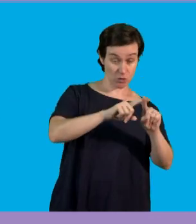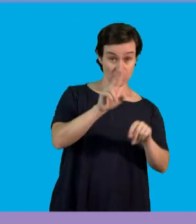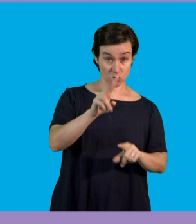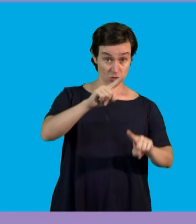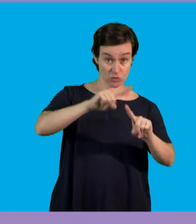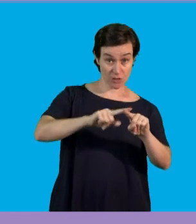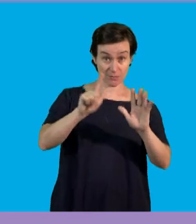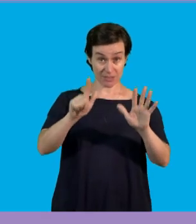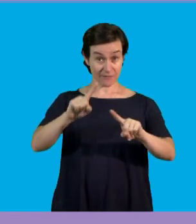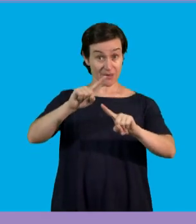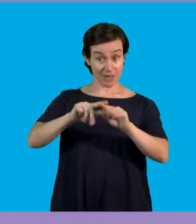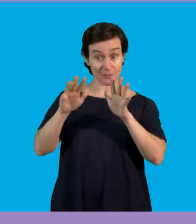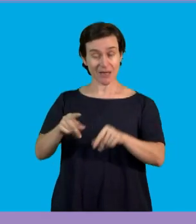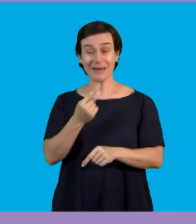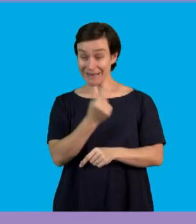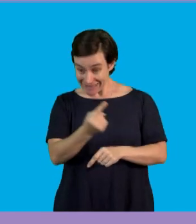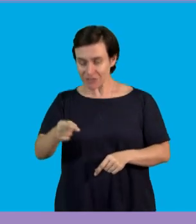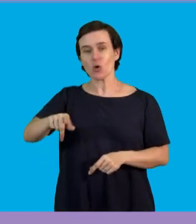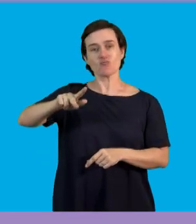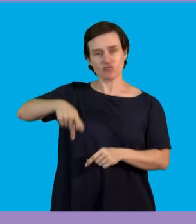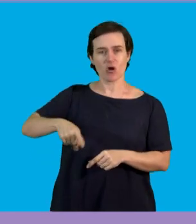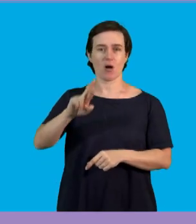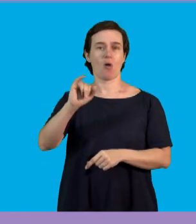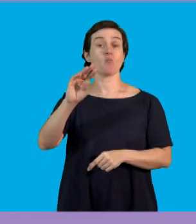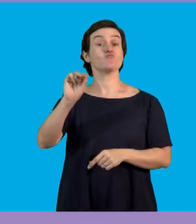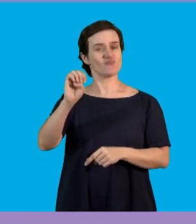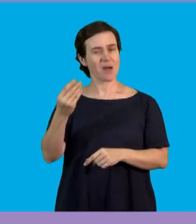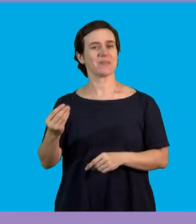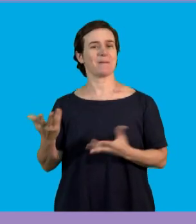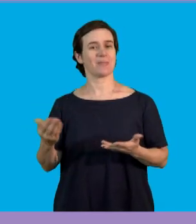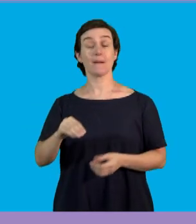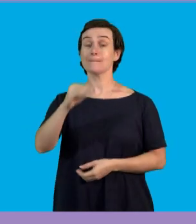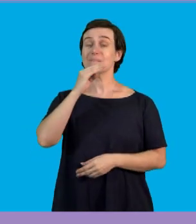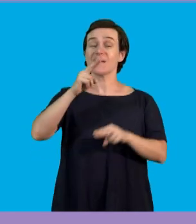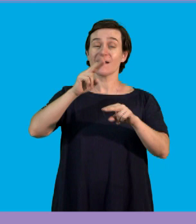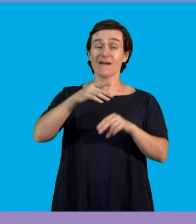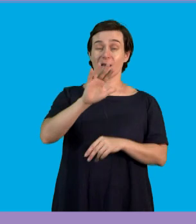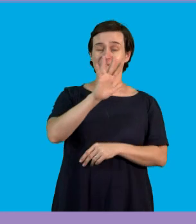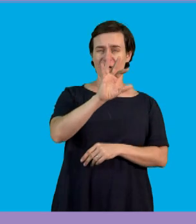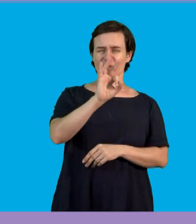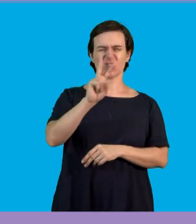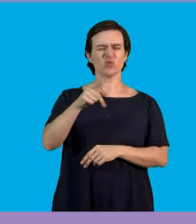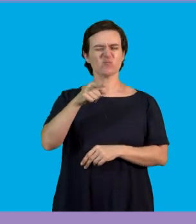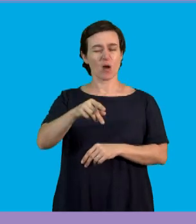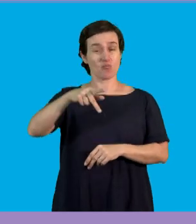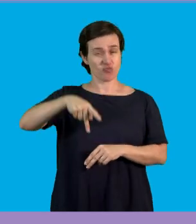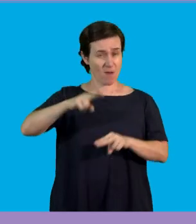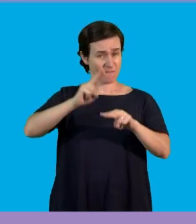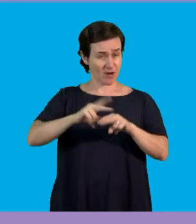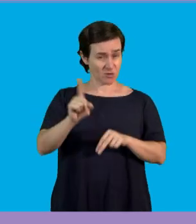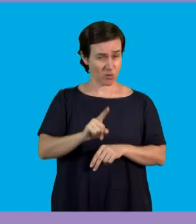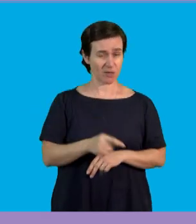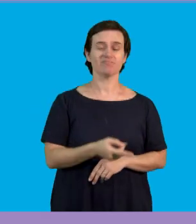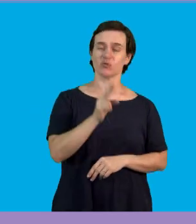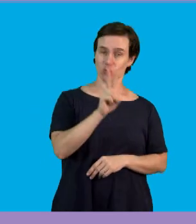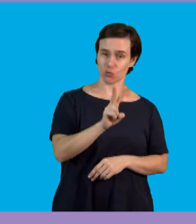these numbers that I have used here are prime numbers. So what are the prime factors of 532? We